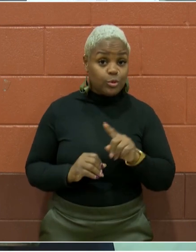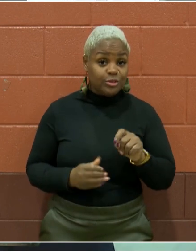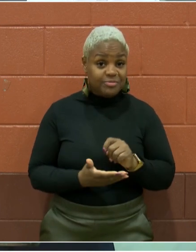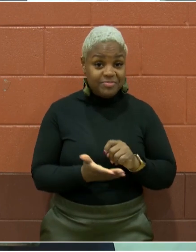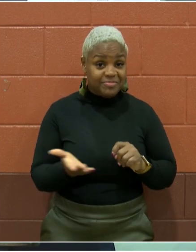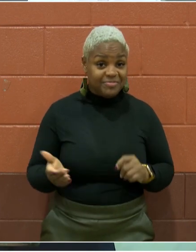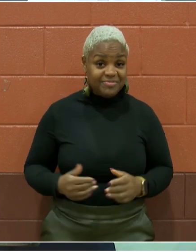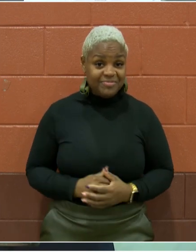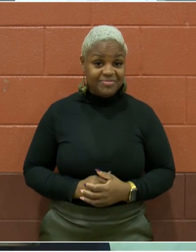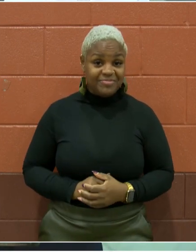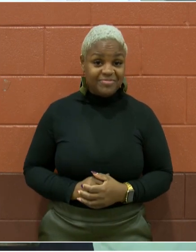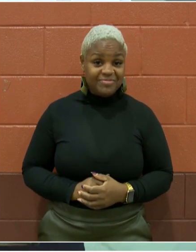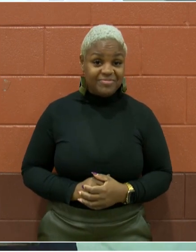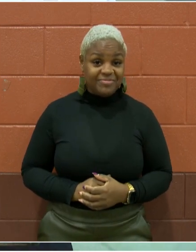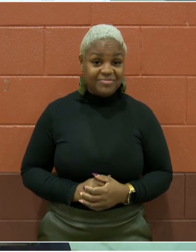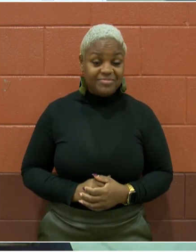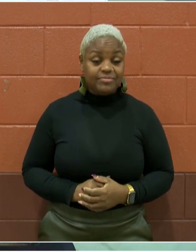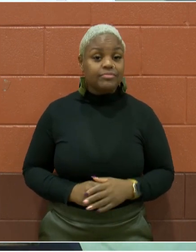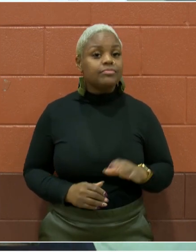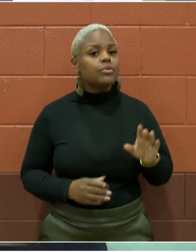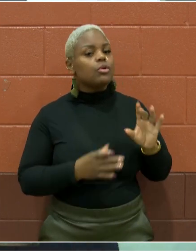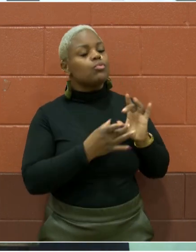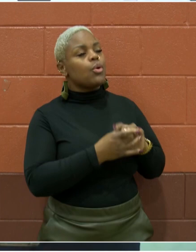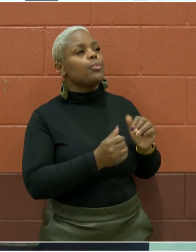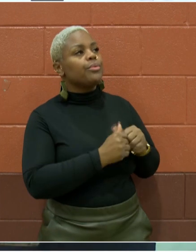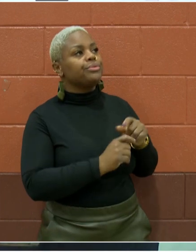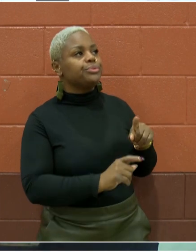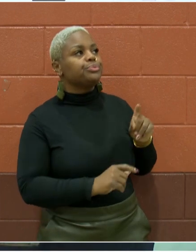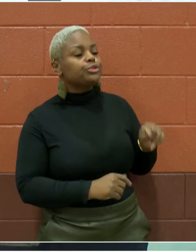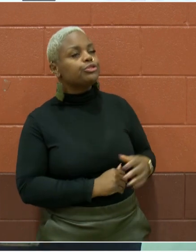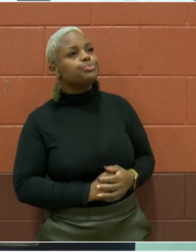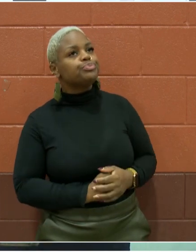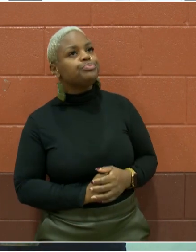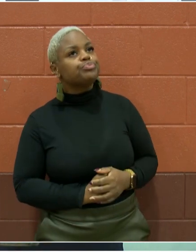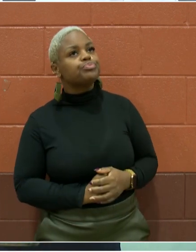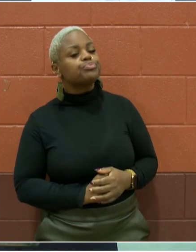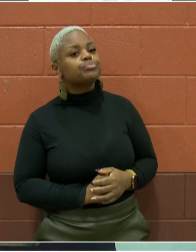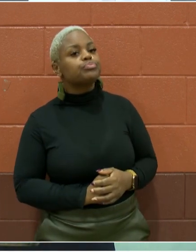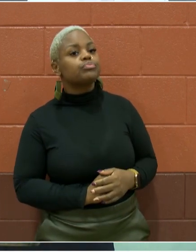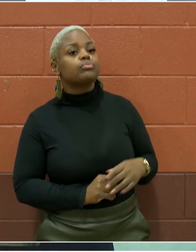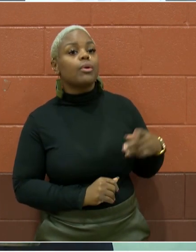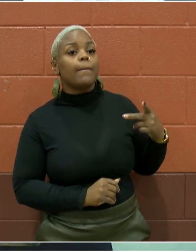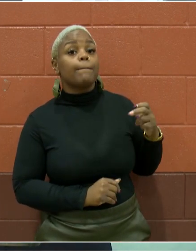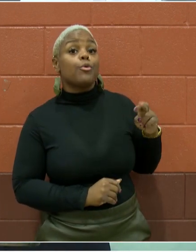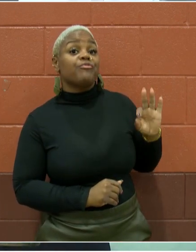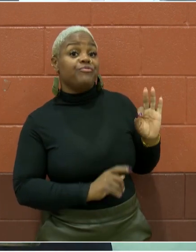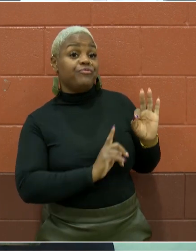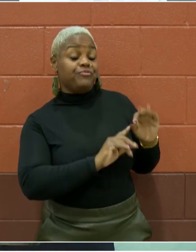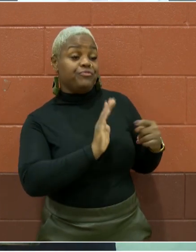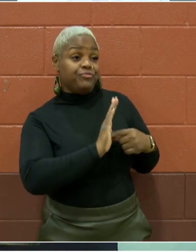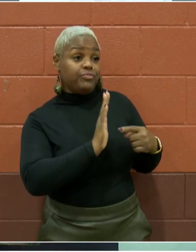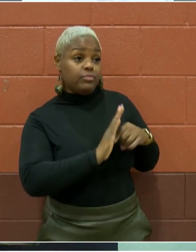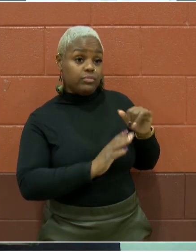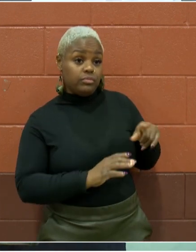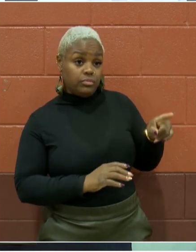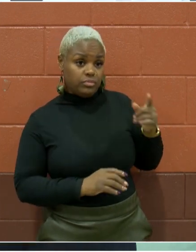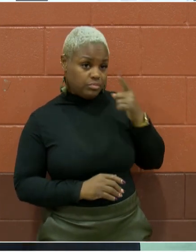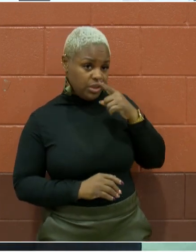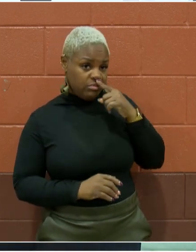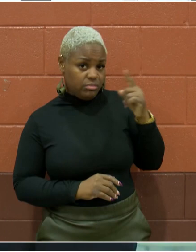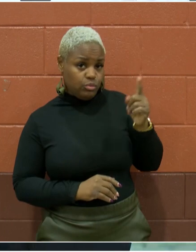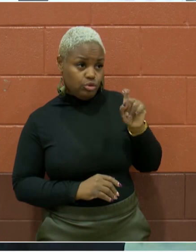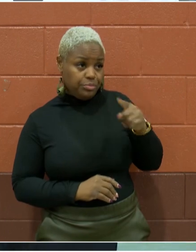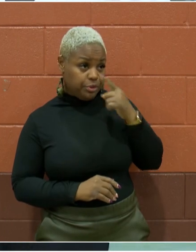All right, back on topic slightly, if you don't mind. The PERF representative, if I could ask a question of them real quick. Is that okay?